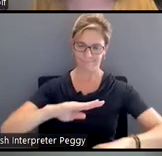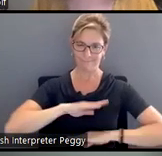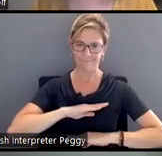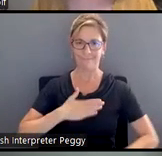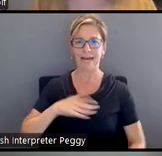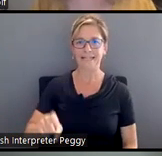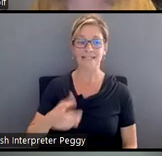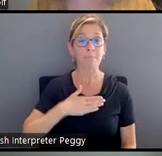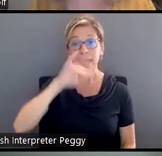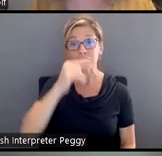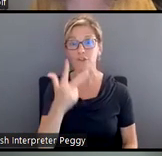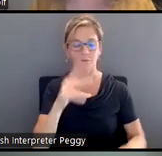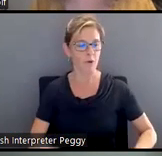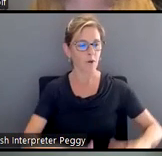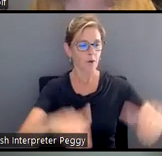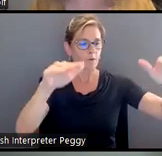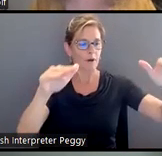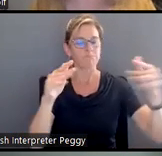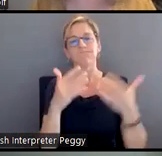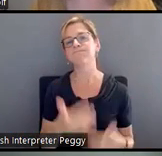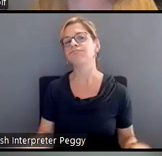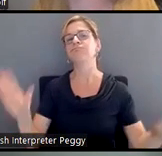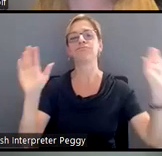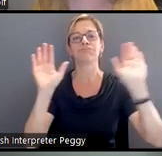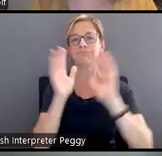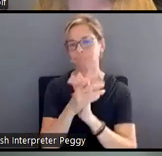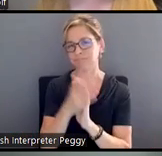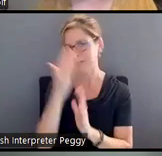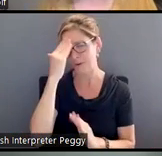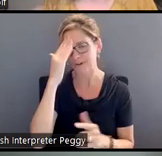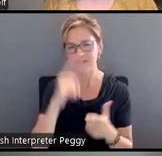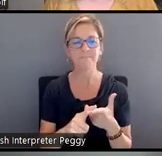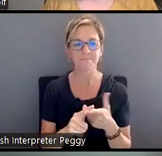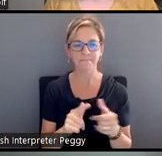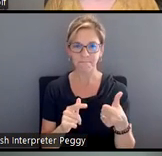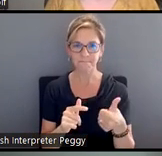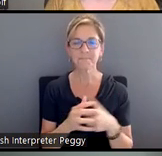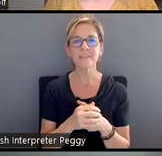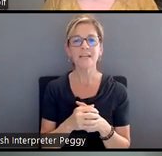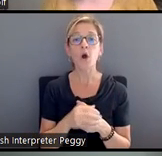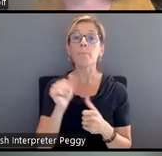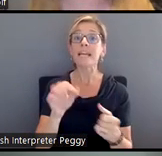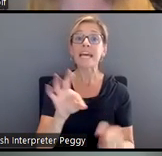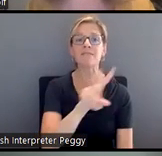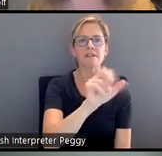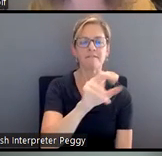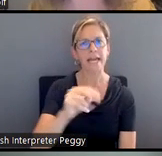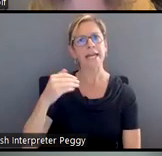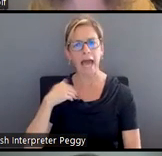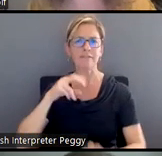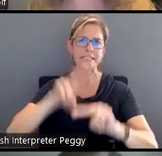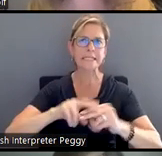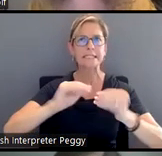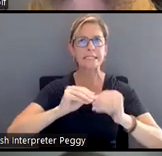kids. I'm thinking that would have been so cool. But if you said to me, this is the feature of this particular van, it's got 7 seats, I'm like, yeah, okay,